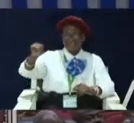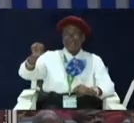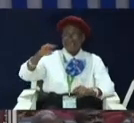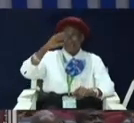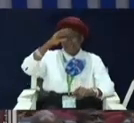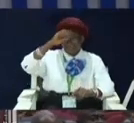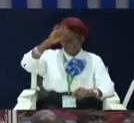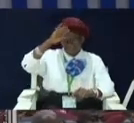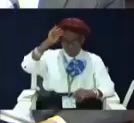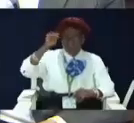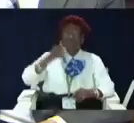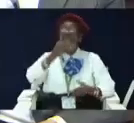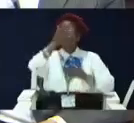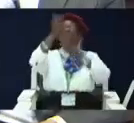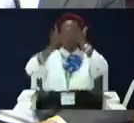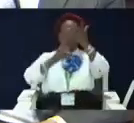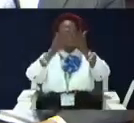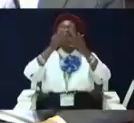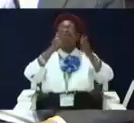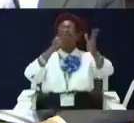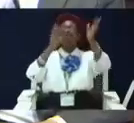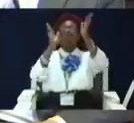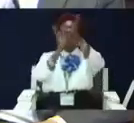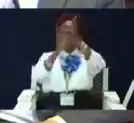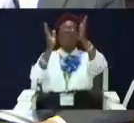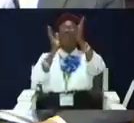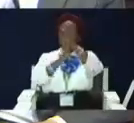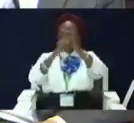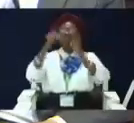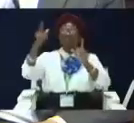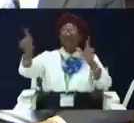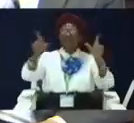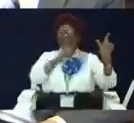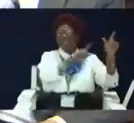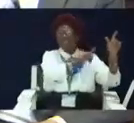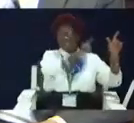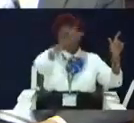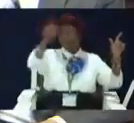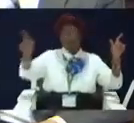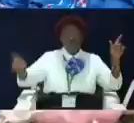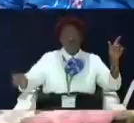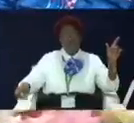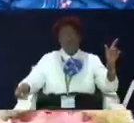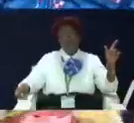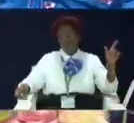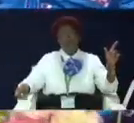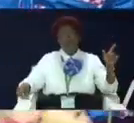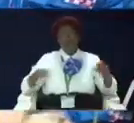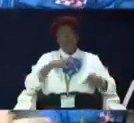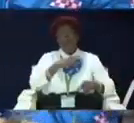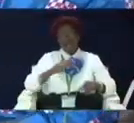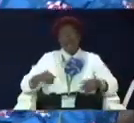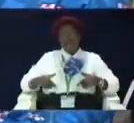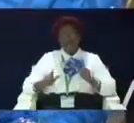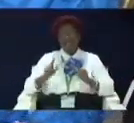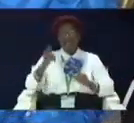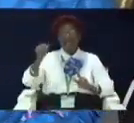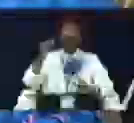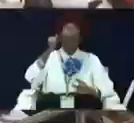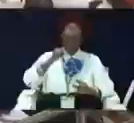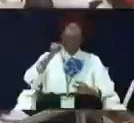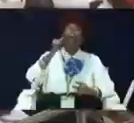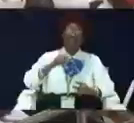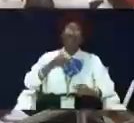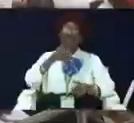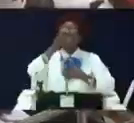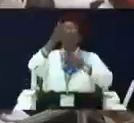the Lord. Ẹ̀yin ọmọkùnrin ẹ̀kẹ́yin Olúwa lógo. And let the girl shout,